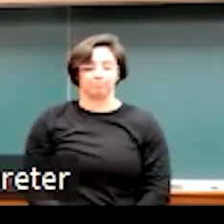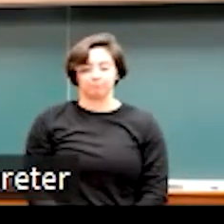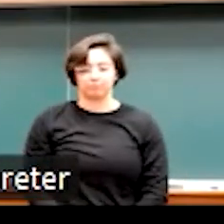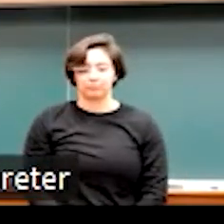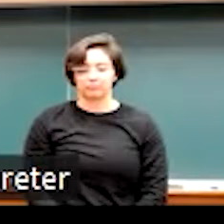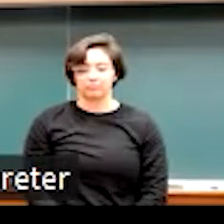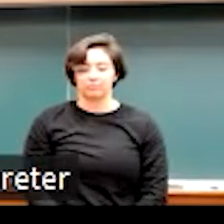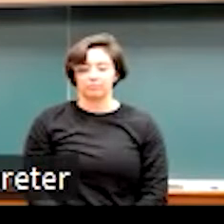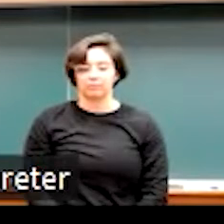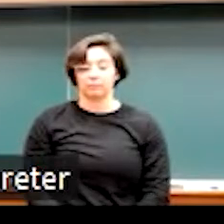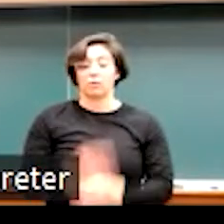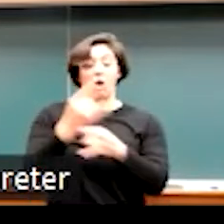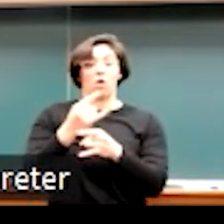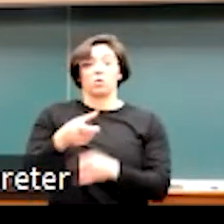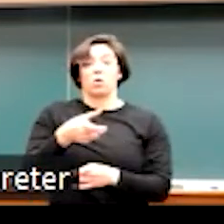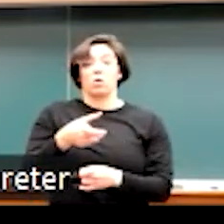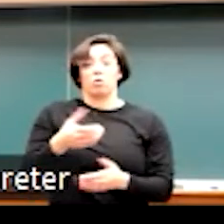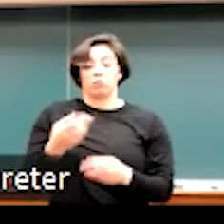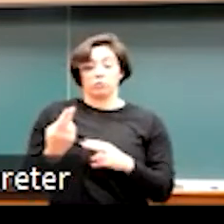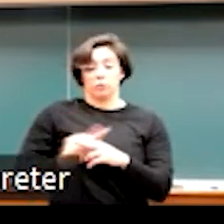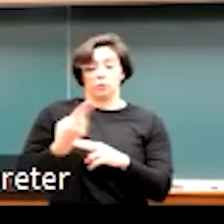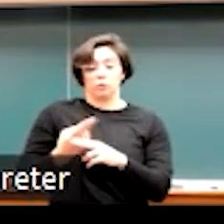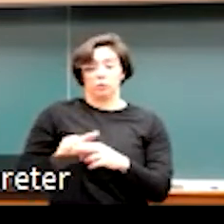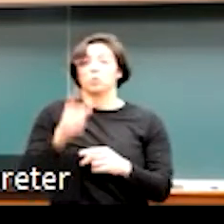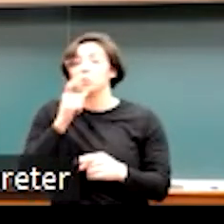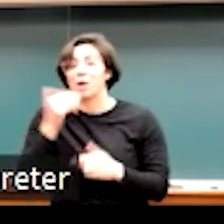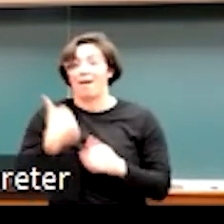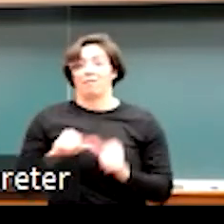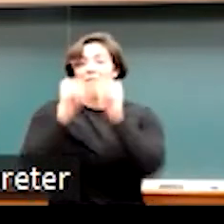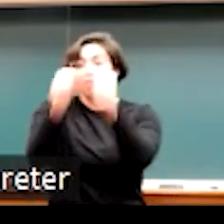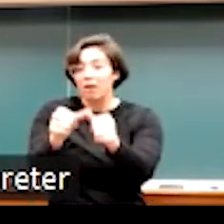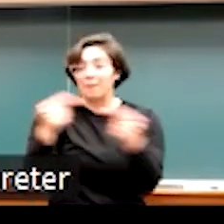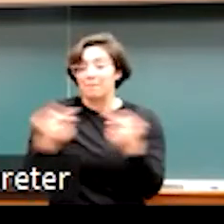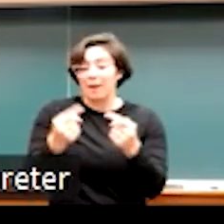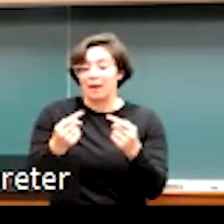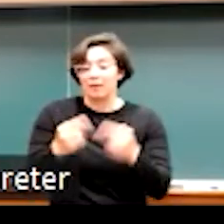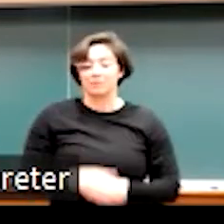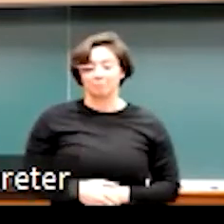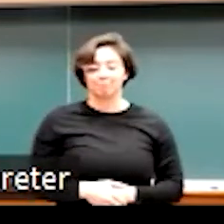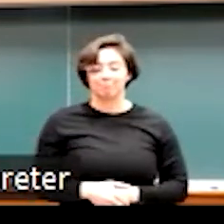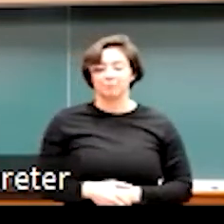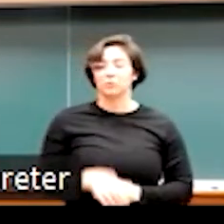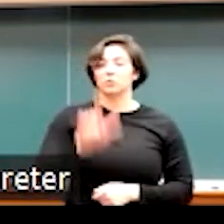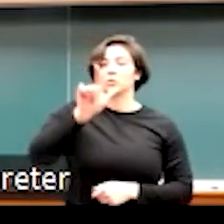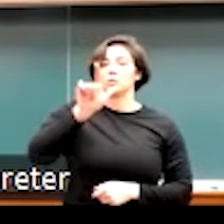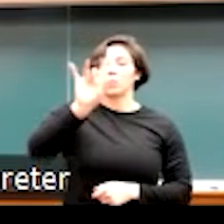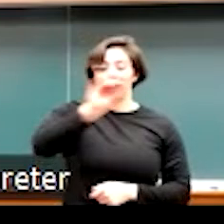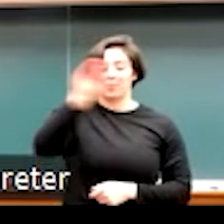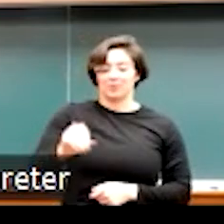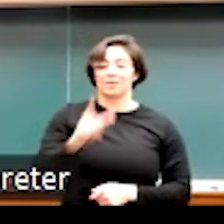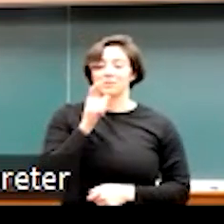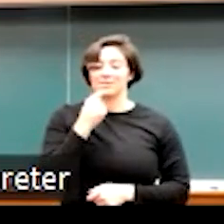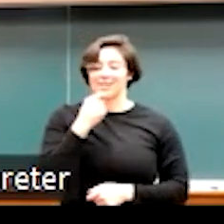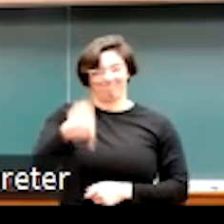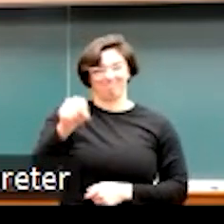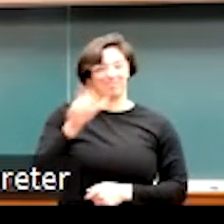Alcohol use among individuals with chronic pain, 28% report using alcohol to cope with pain. And that's just in the couple of studies that we've